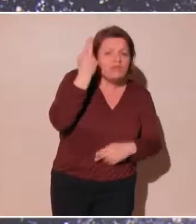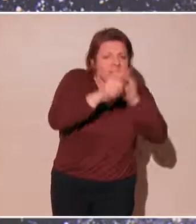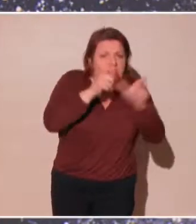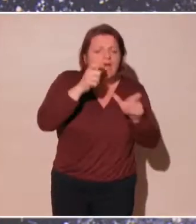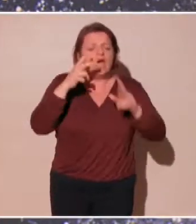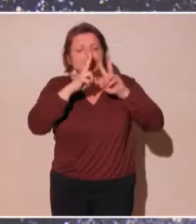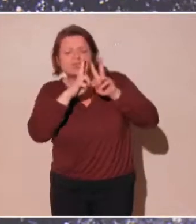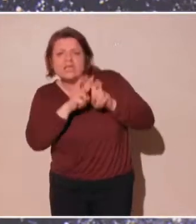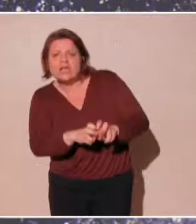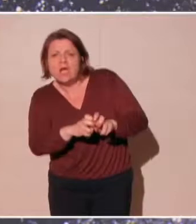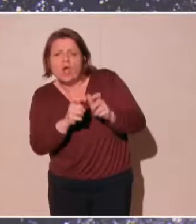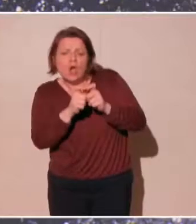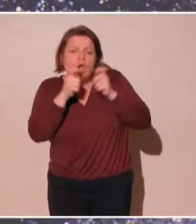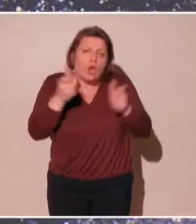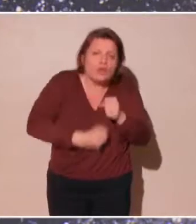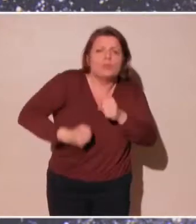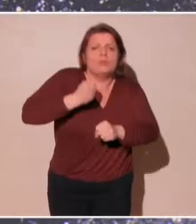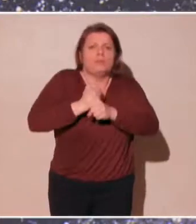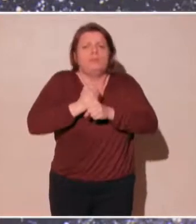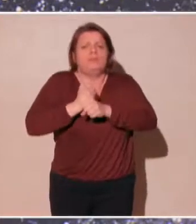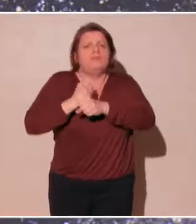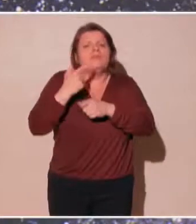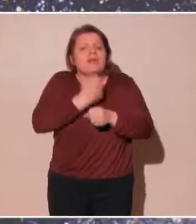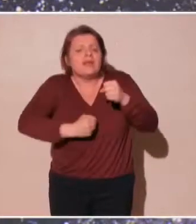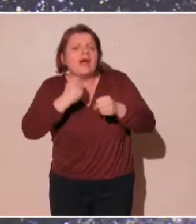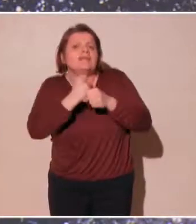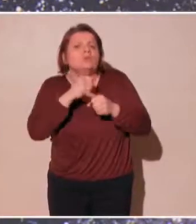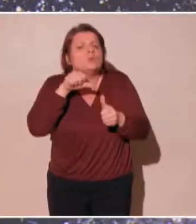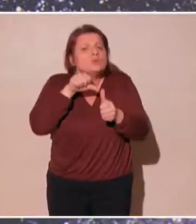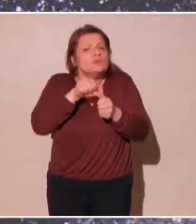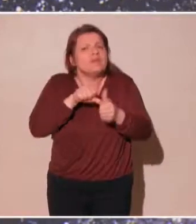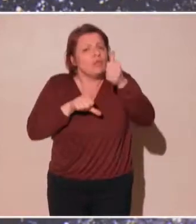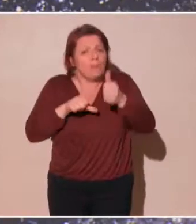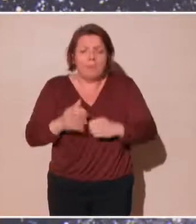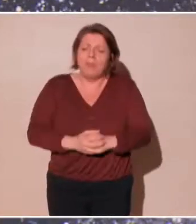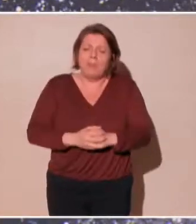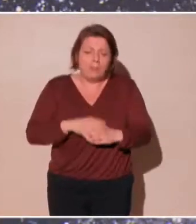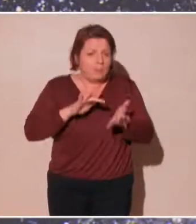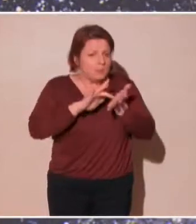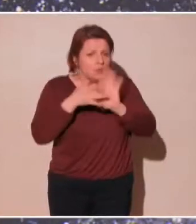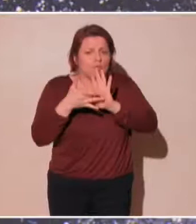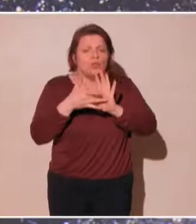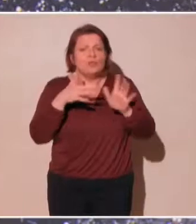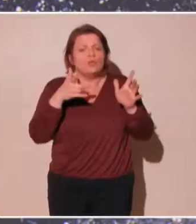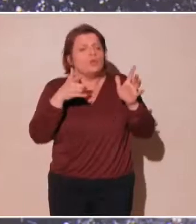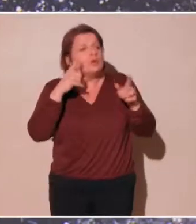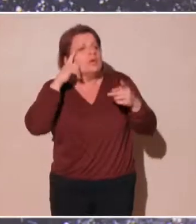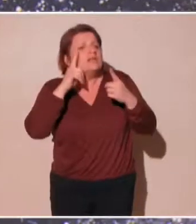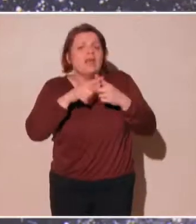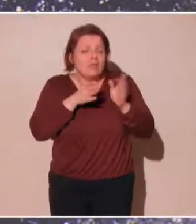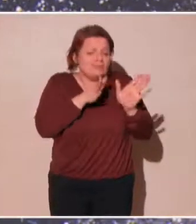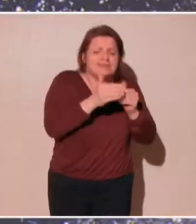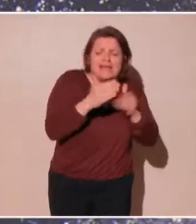morning. So there are people from the universities, from startups, from industry, and